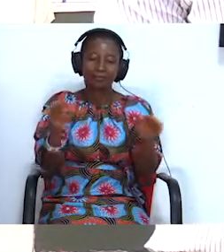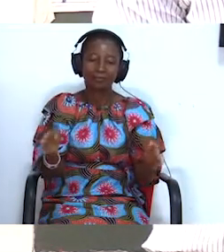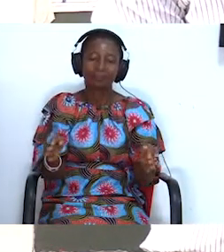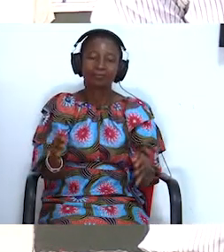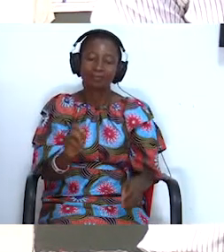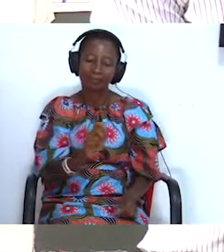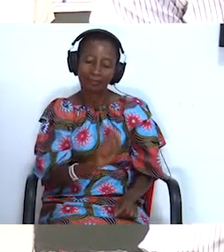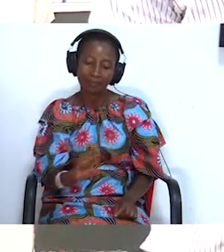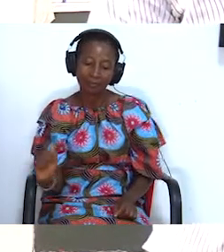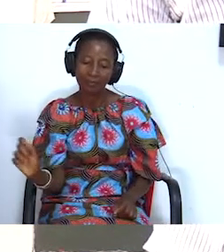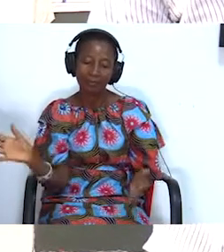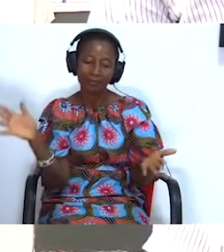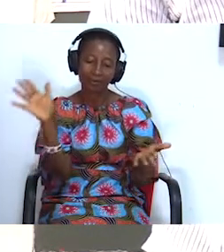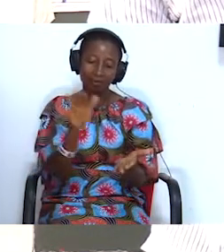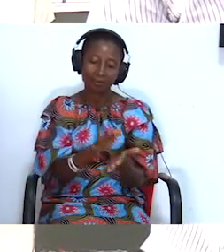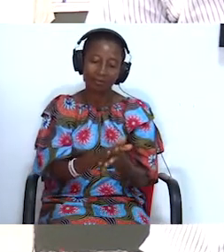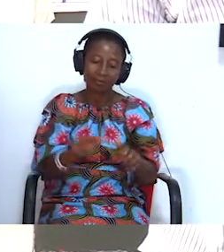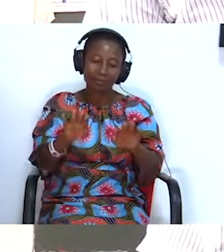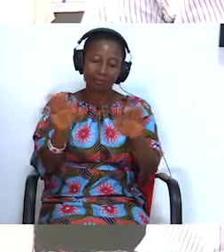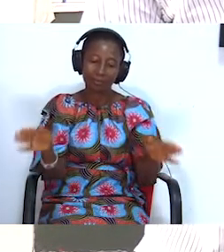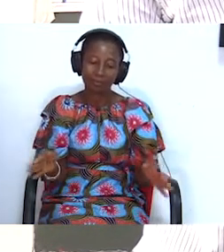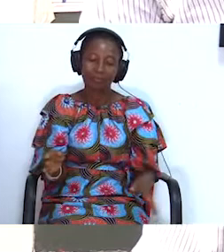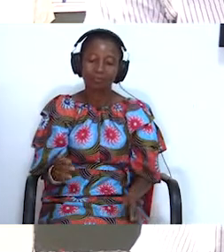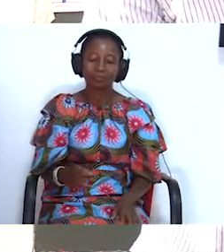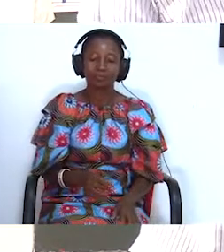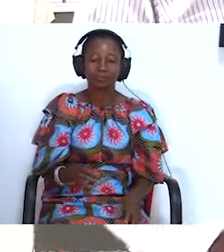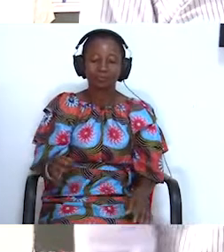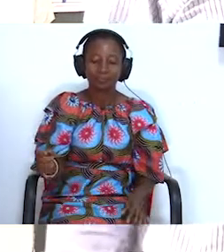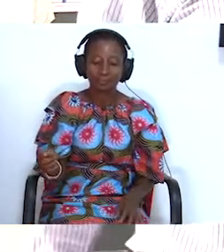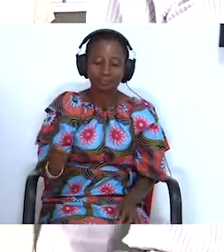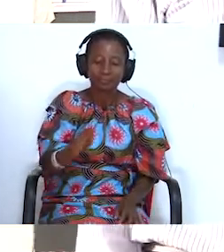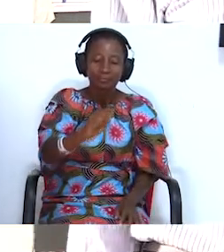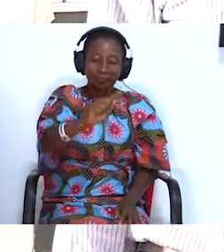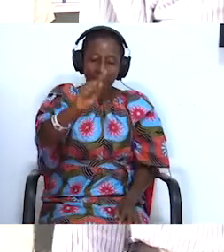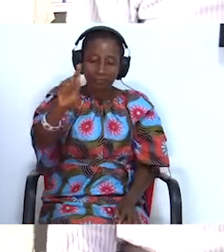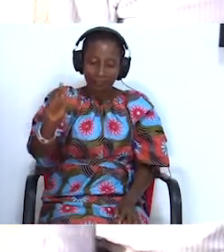up, down, and a flick.